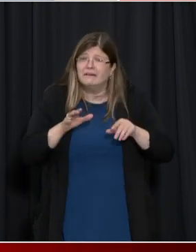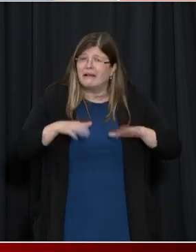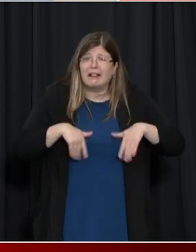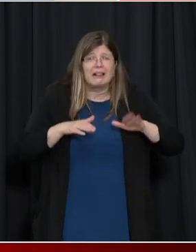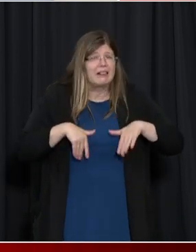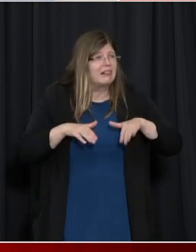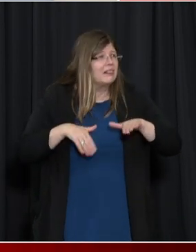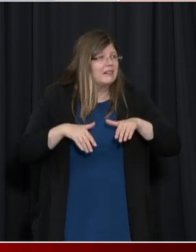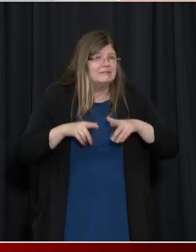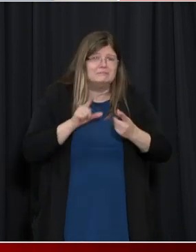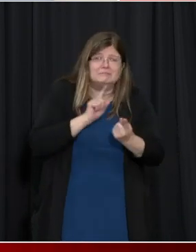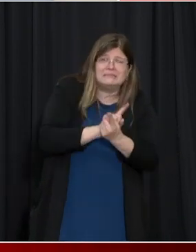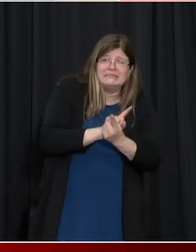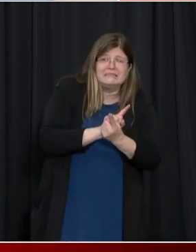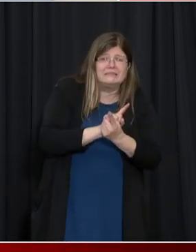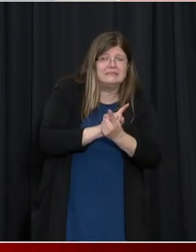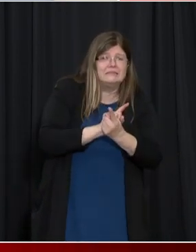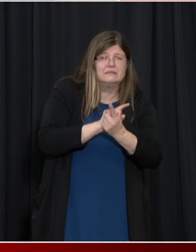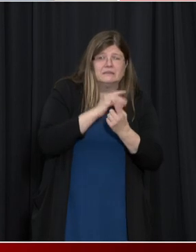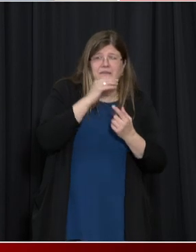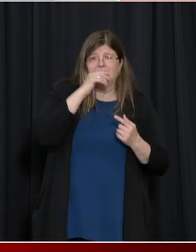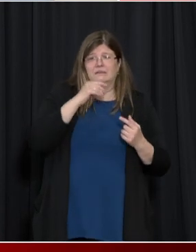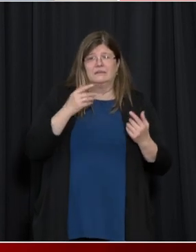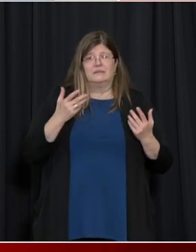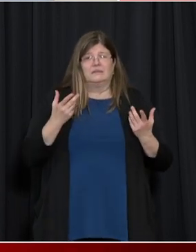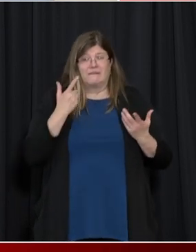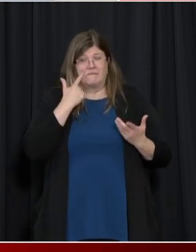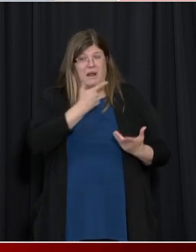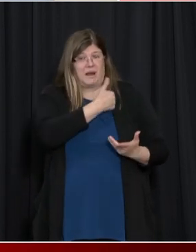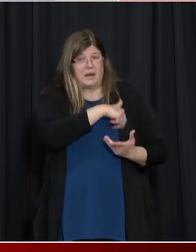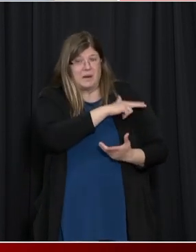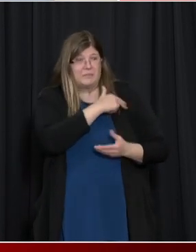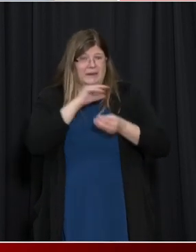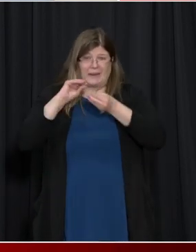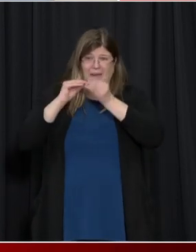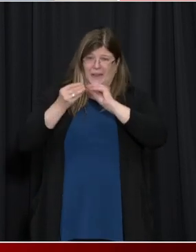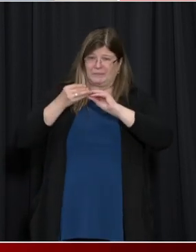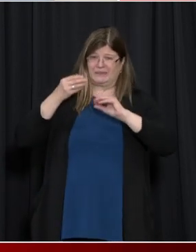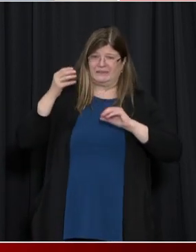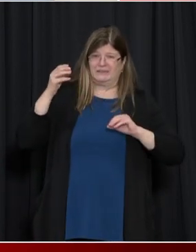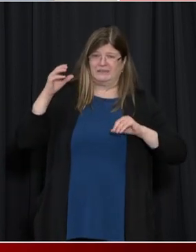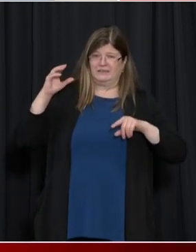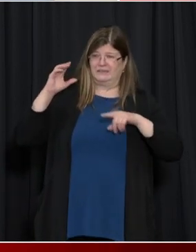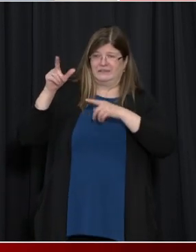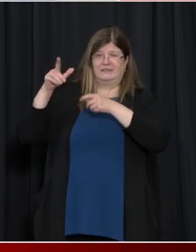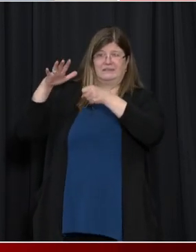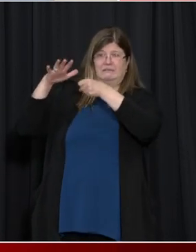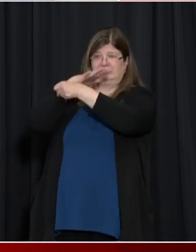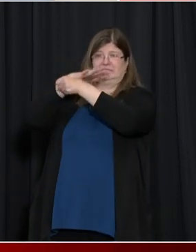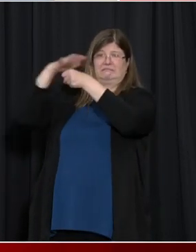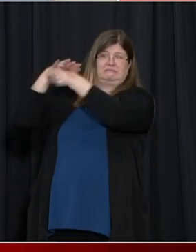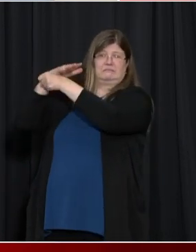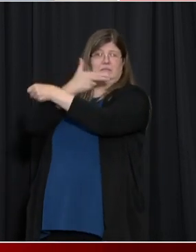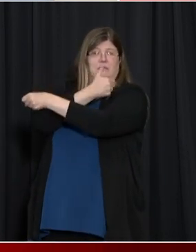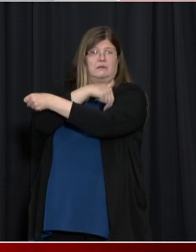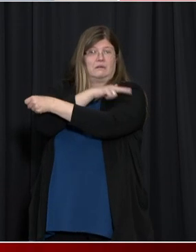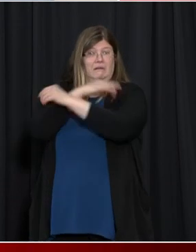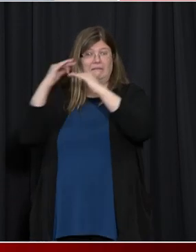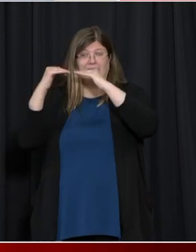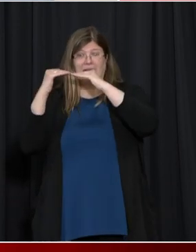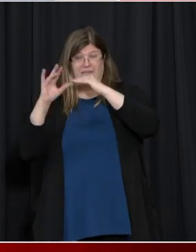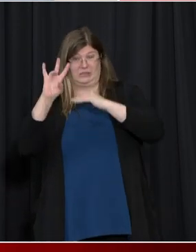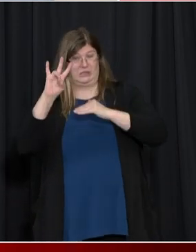the hospital data, the capacity has gone from 72% to 77%. I know 80% is kind of the cutoff.